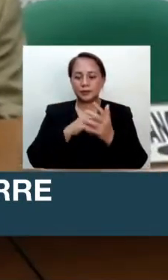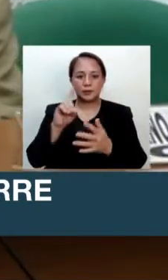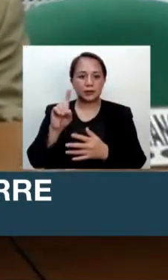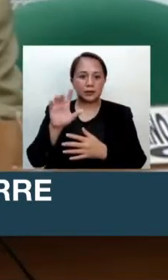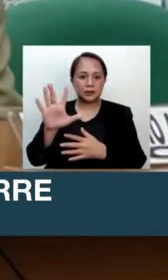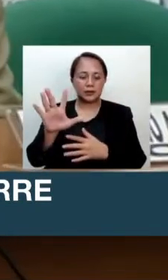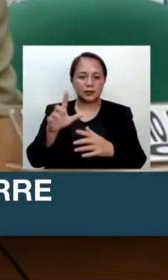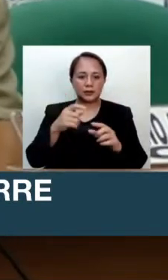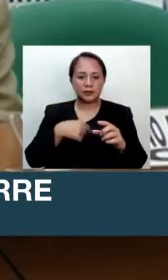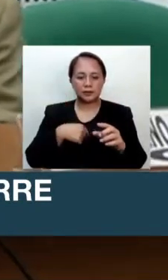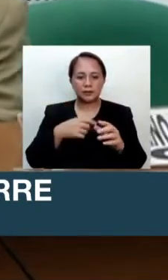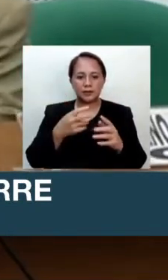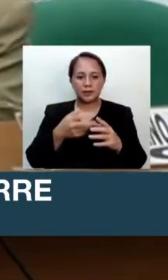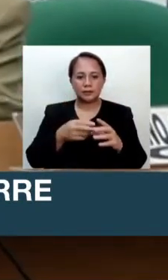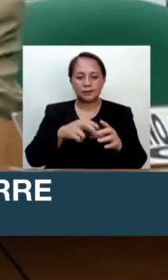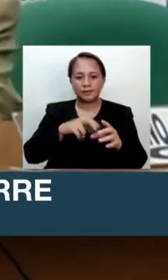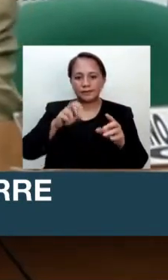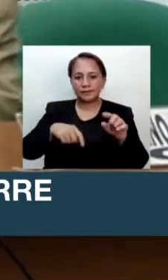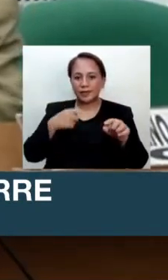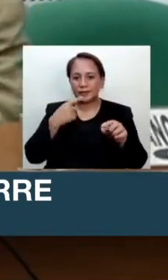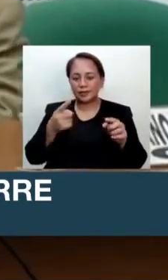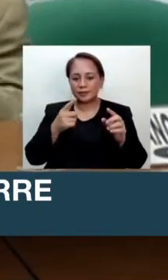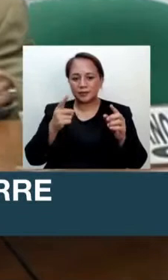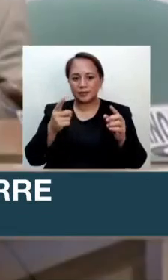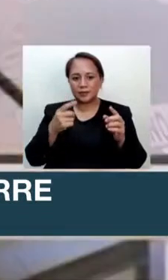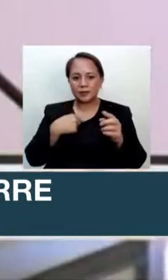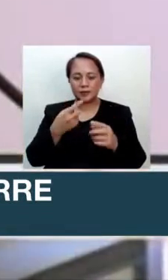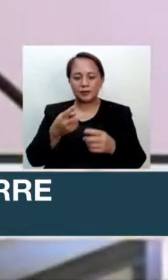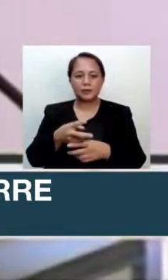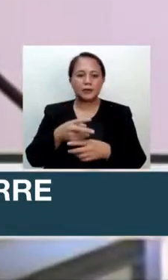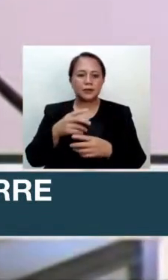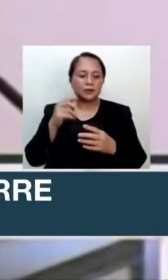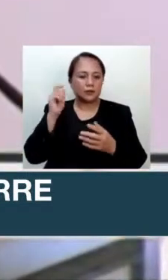recounts and accuses former Justice Secretary Victoriano Aguirre